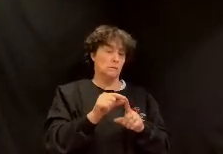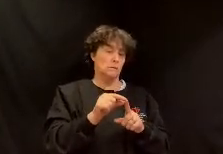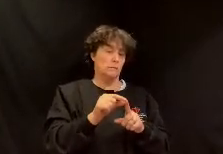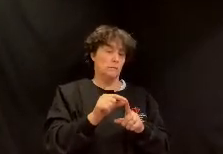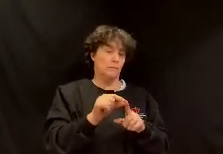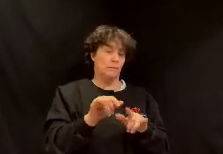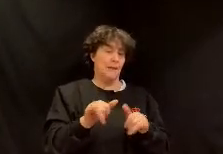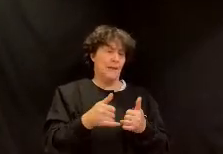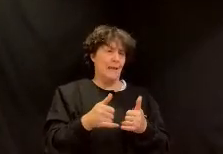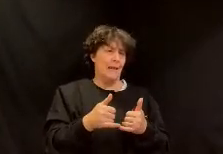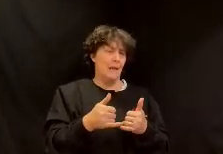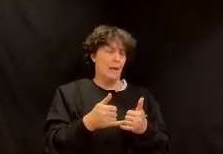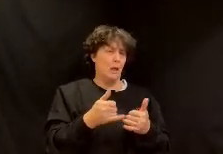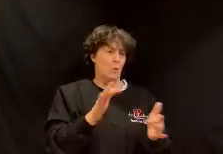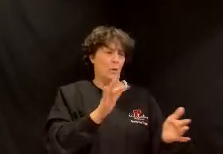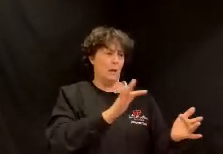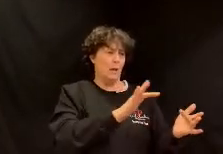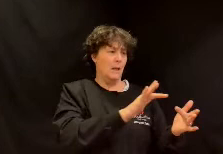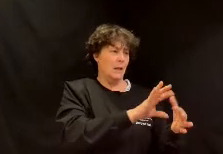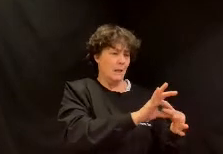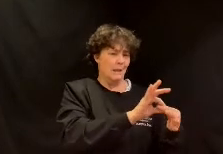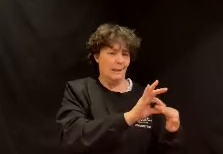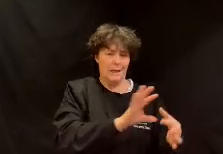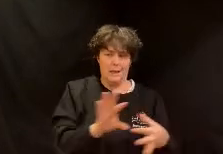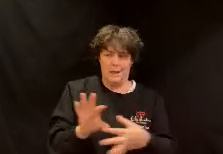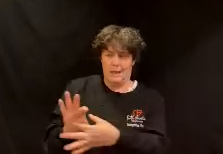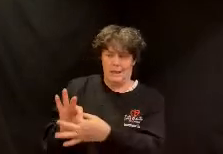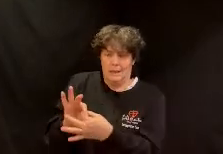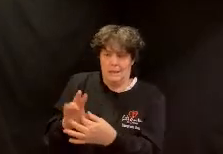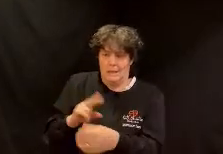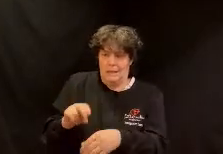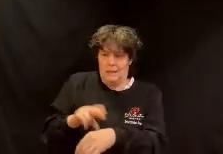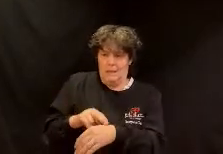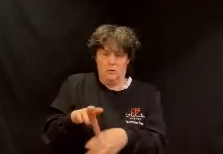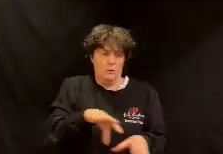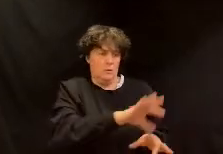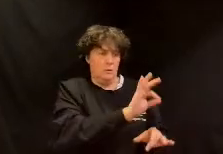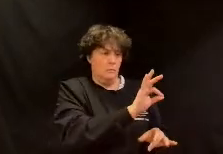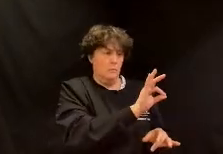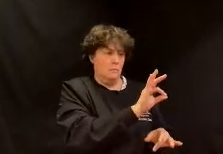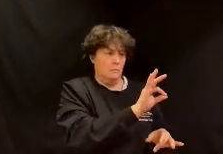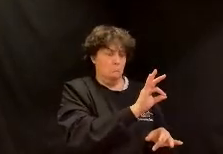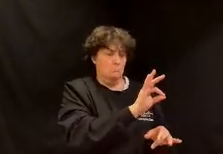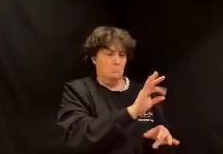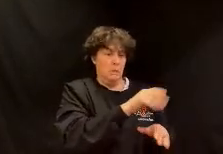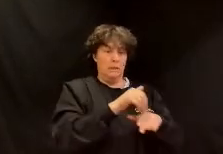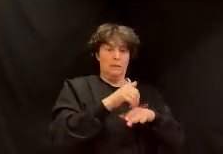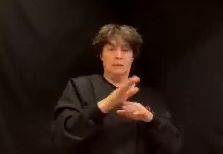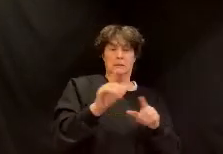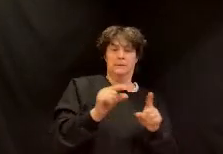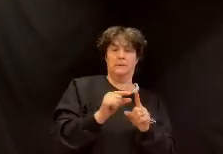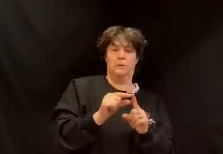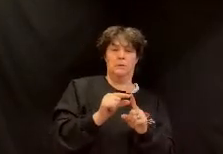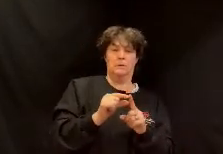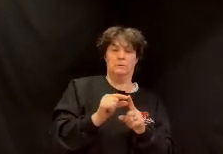How are we going to connect the natural and the spiritual? We got to send the Word.